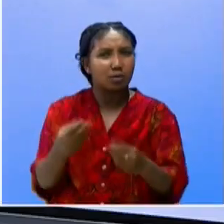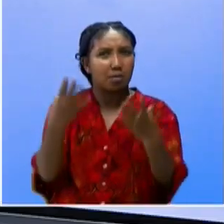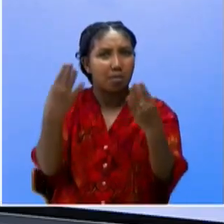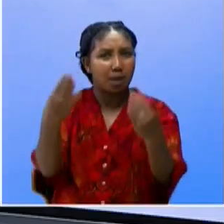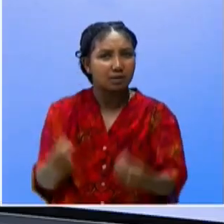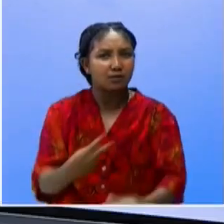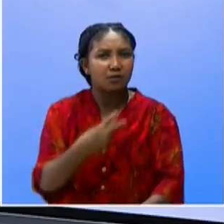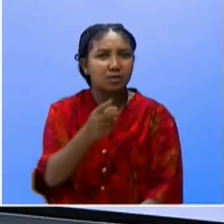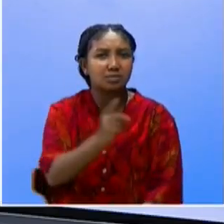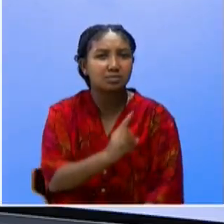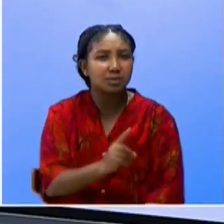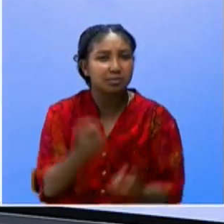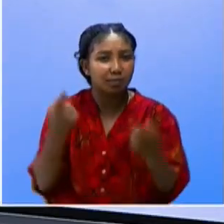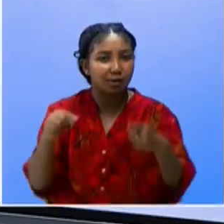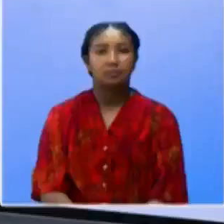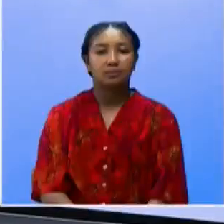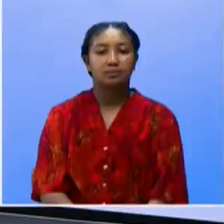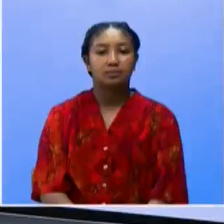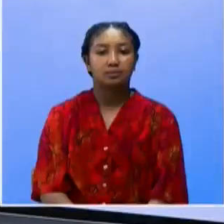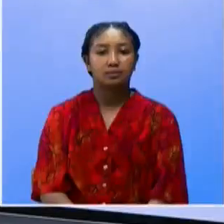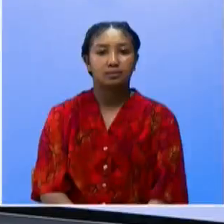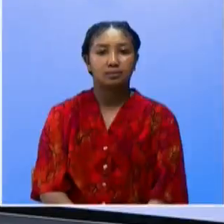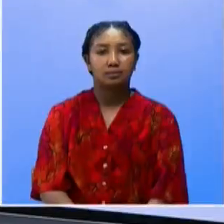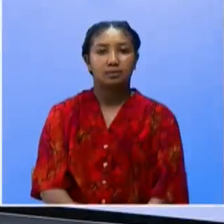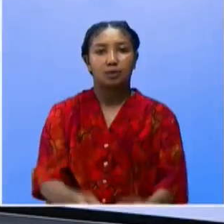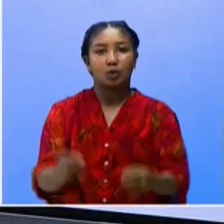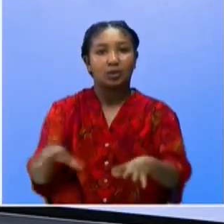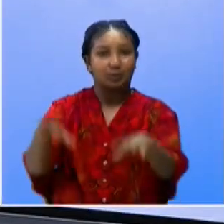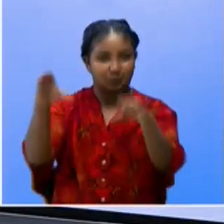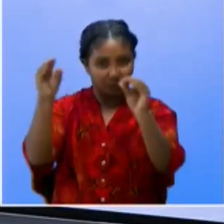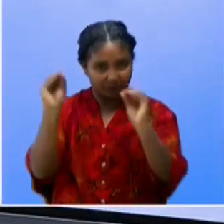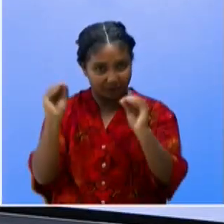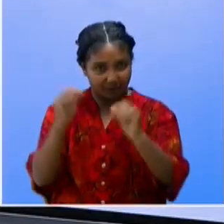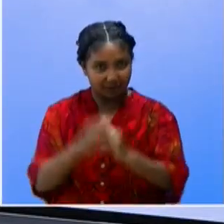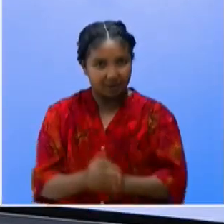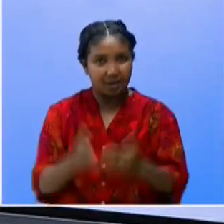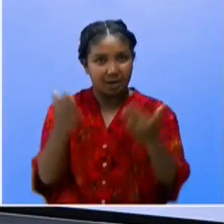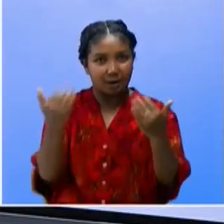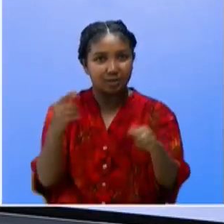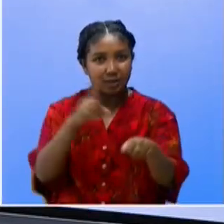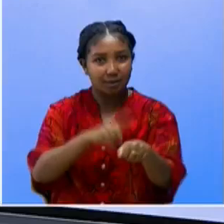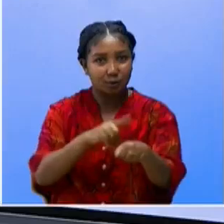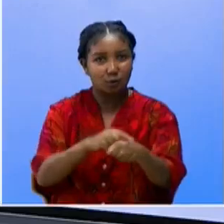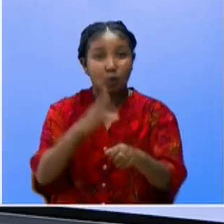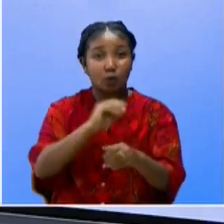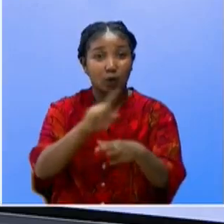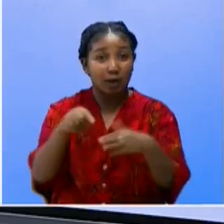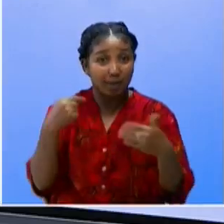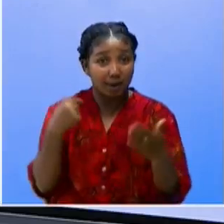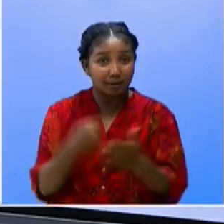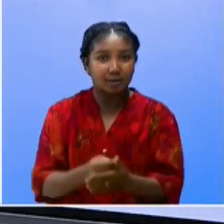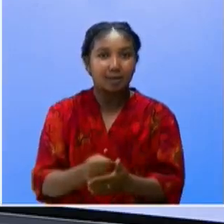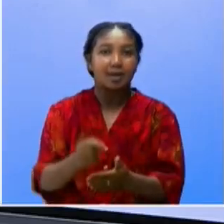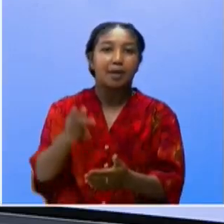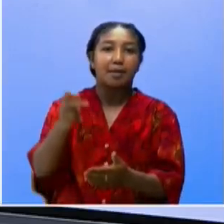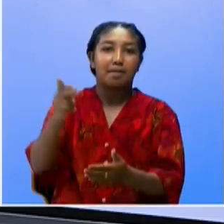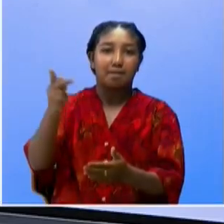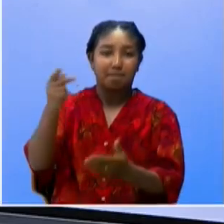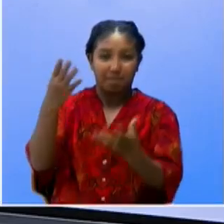voice? Yes? Come on here, students. Now it is time to talk about passive